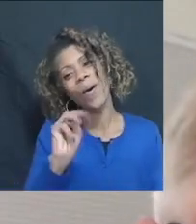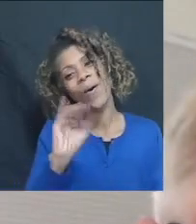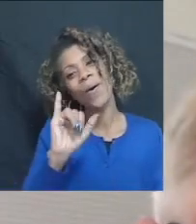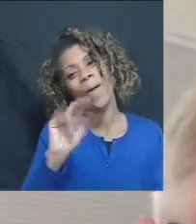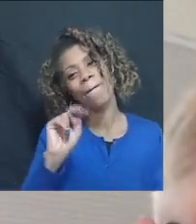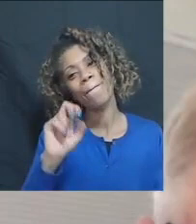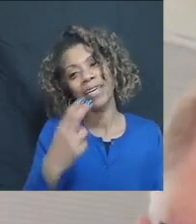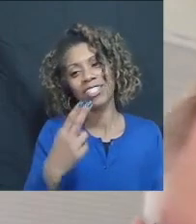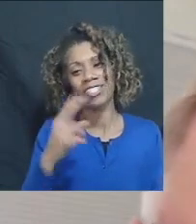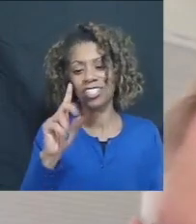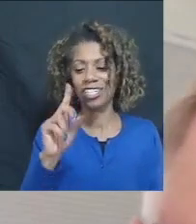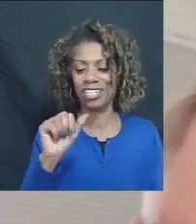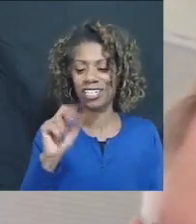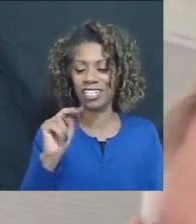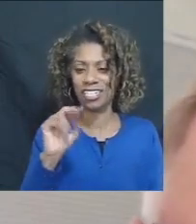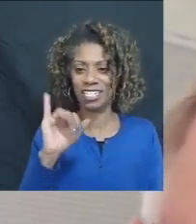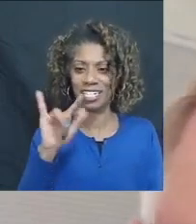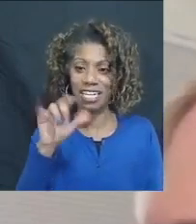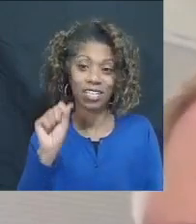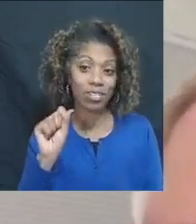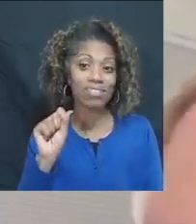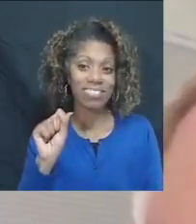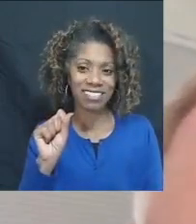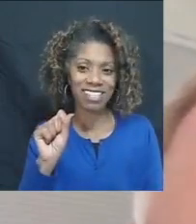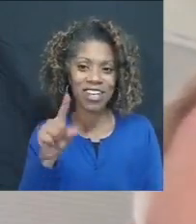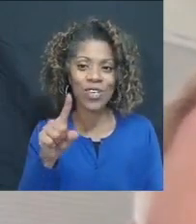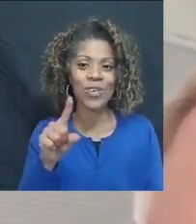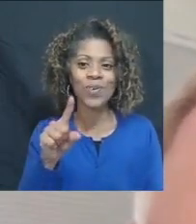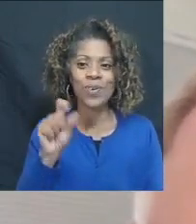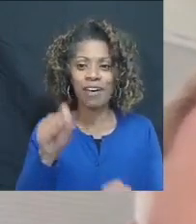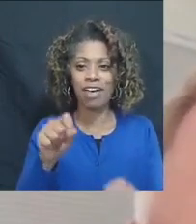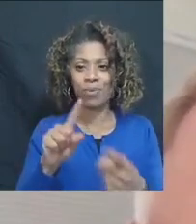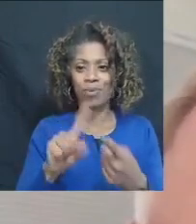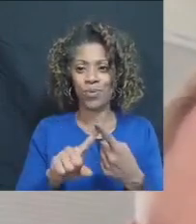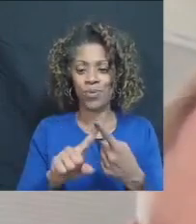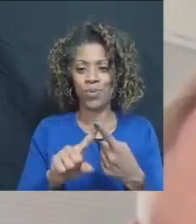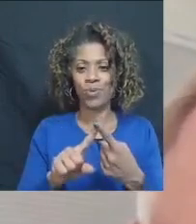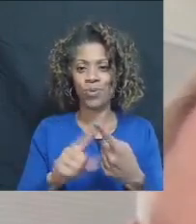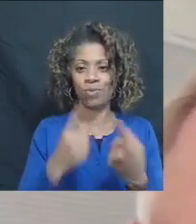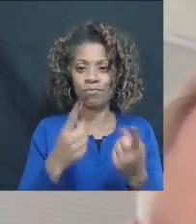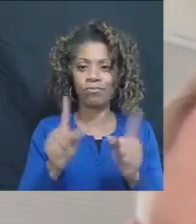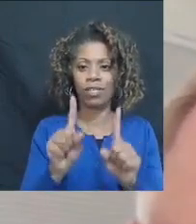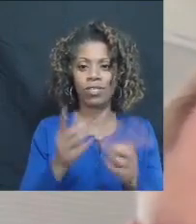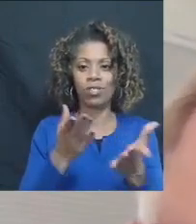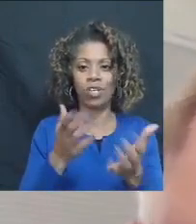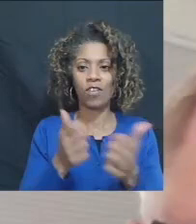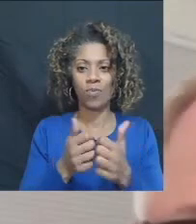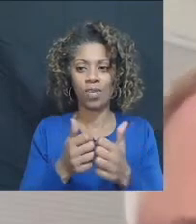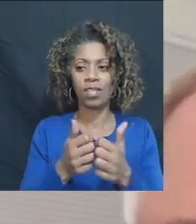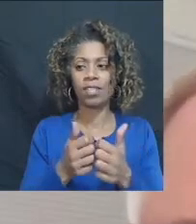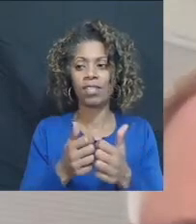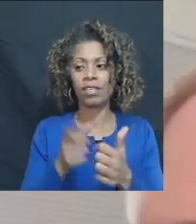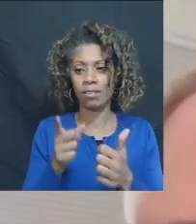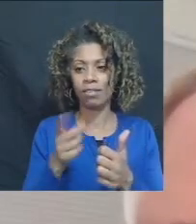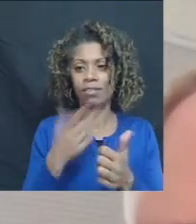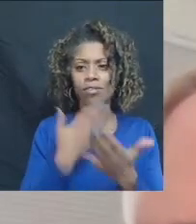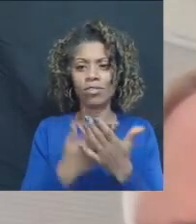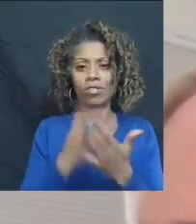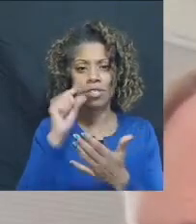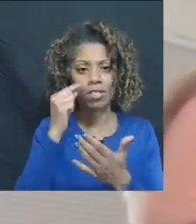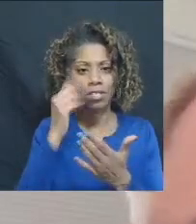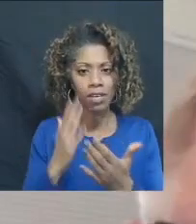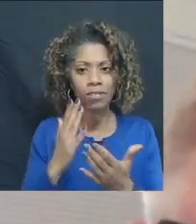You were fortunate enough to serve with him, a remarkable public servant, a good governor. You did that at a time when